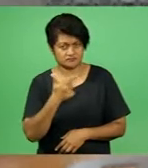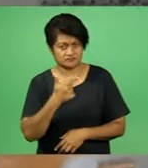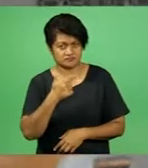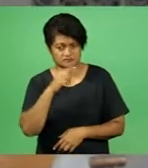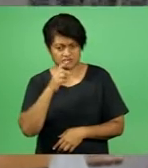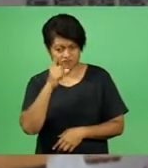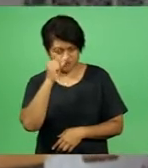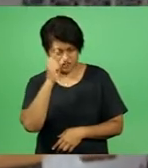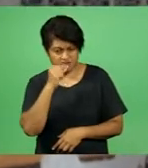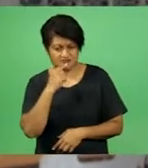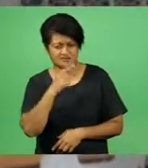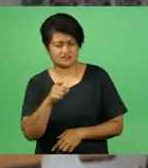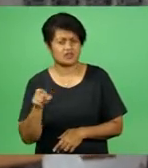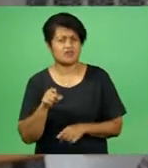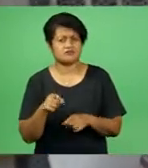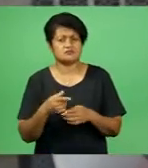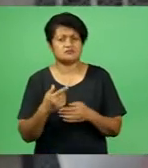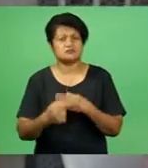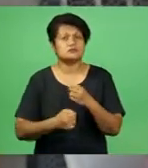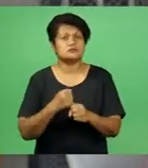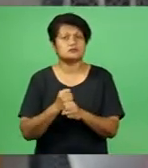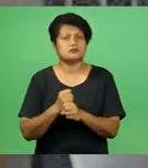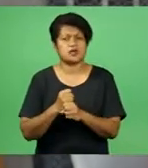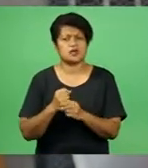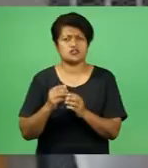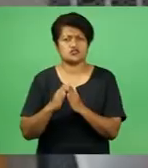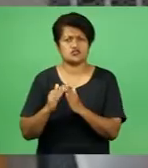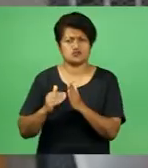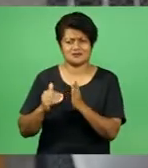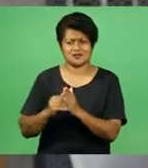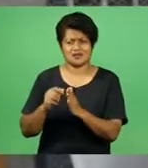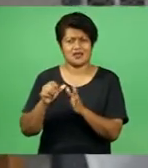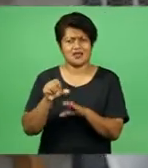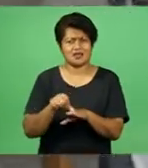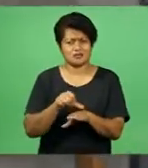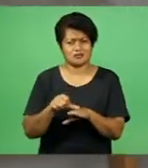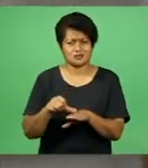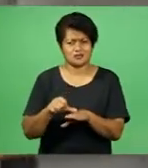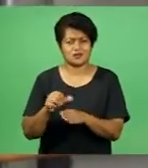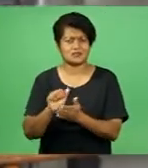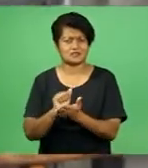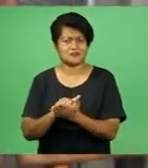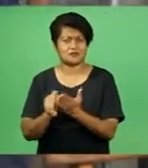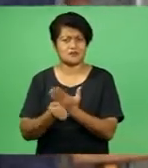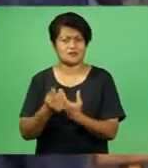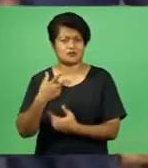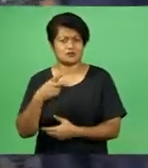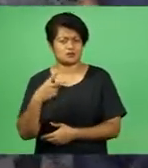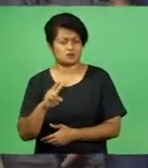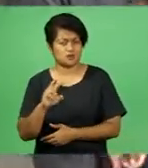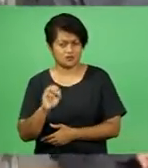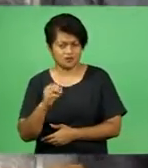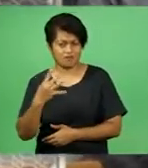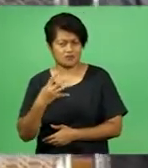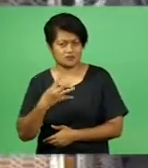became victims of human trafficking in New Zealand between April and September 2014. It is alleged the two sisters obtained more